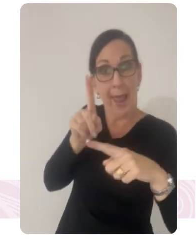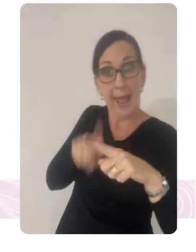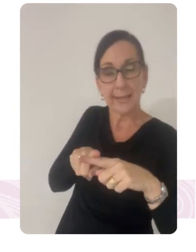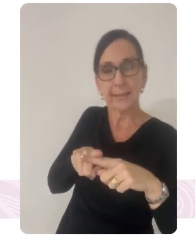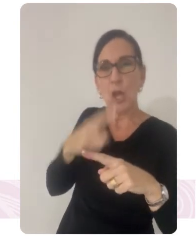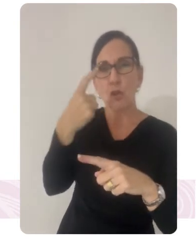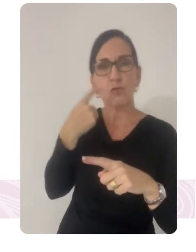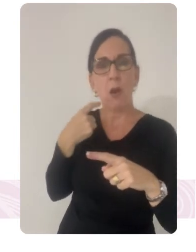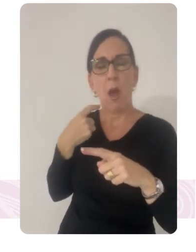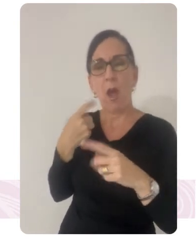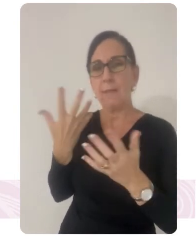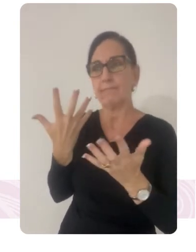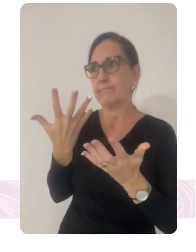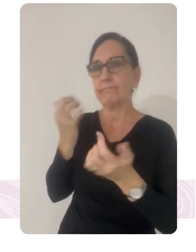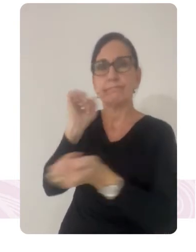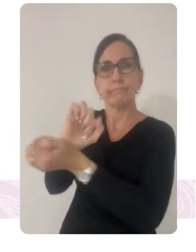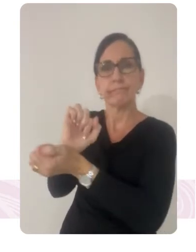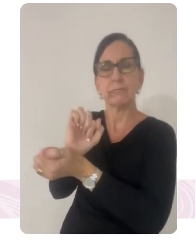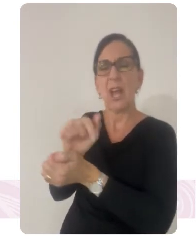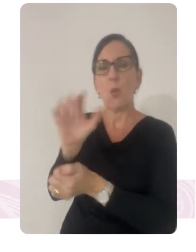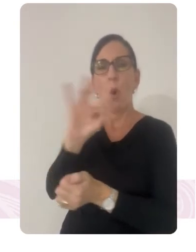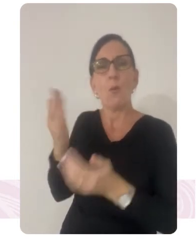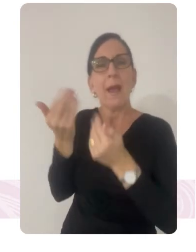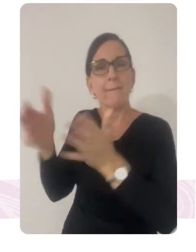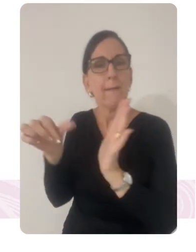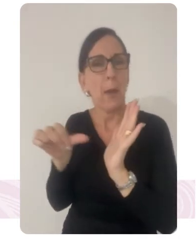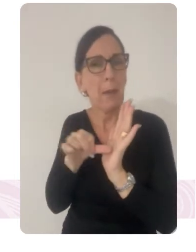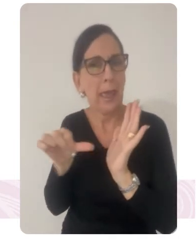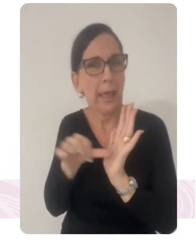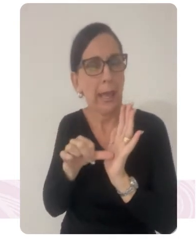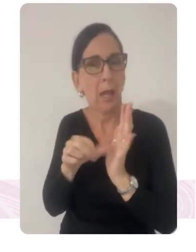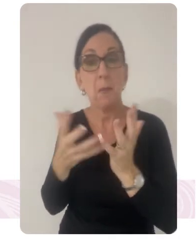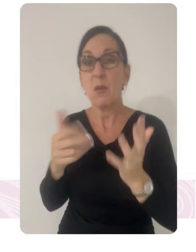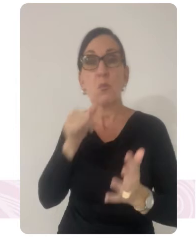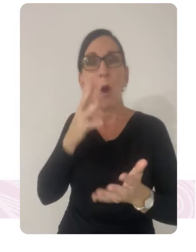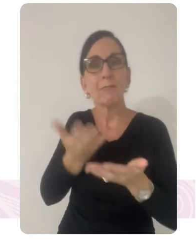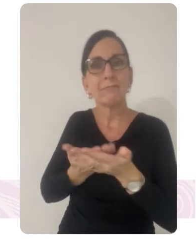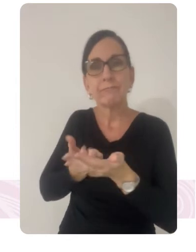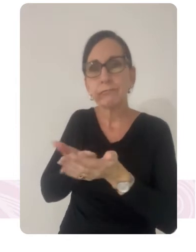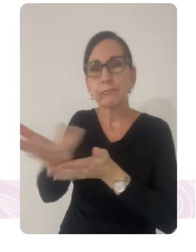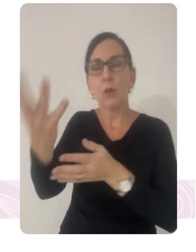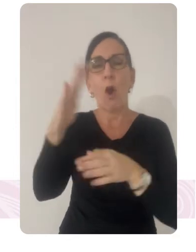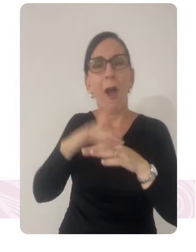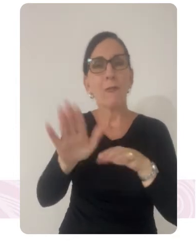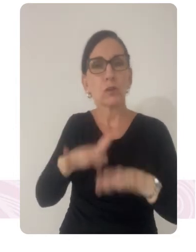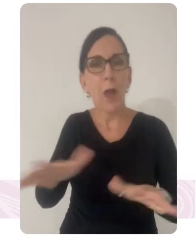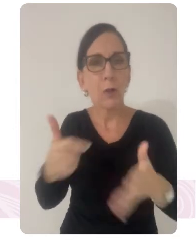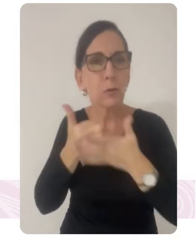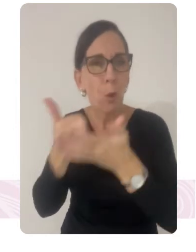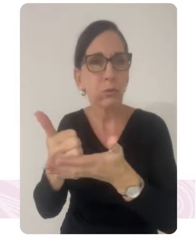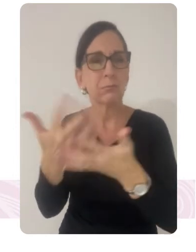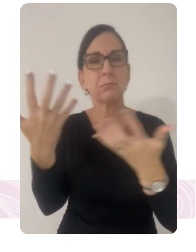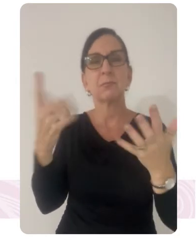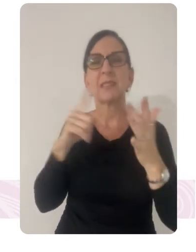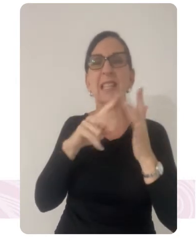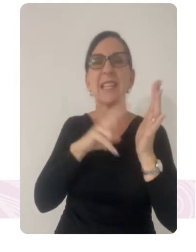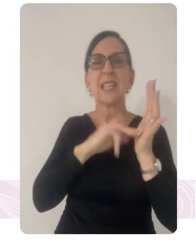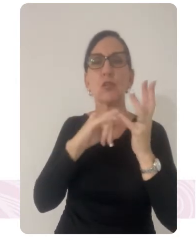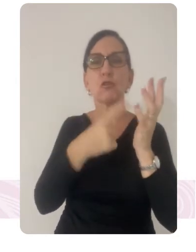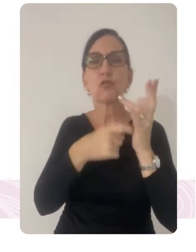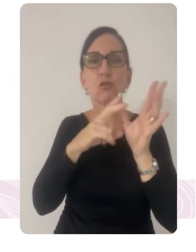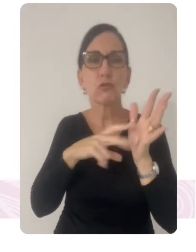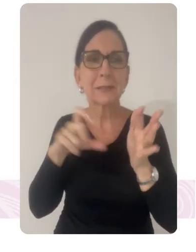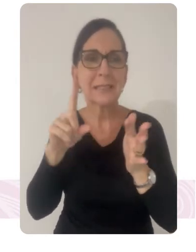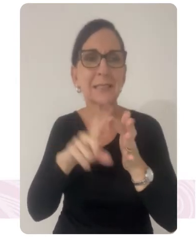way the ex-partner can try to gain control. This can include withholding child support, insurance, medical,